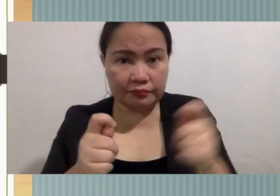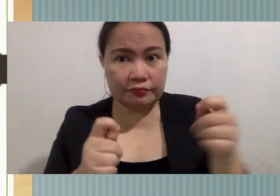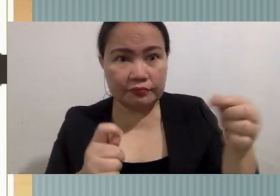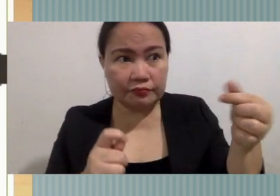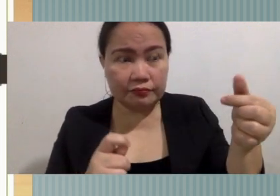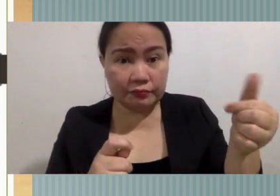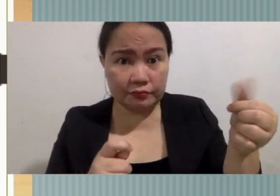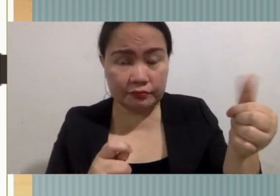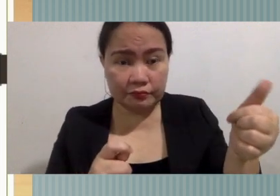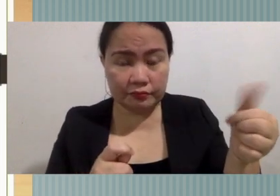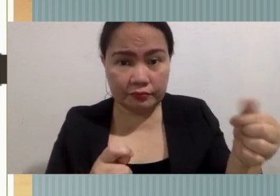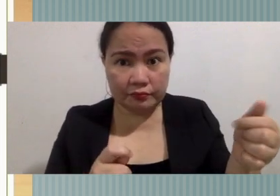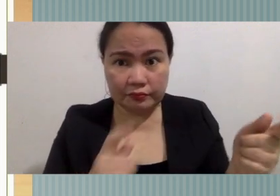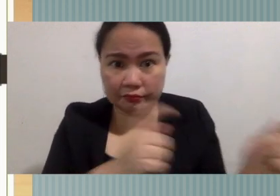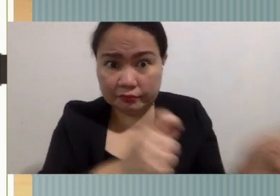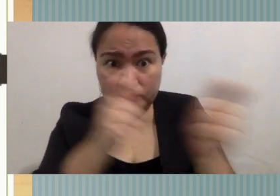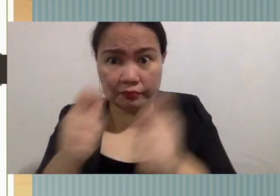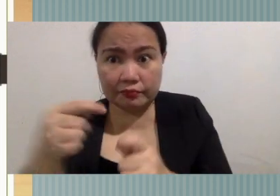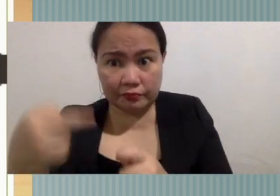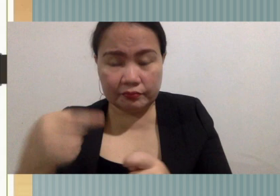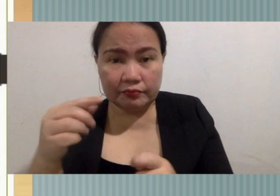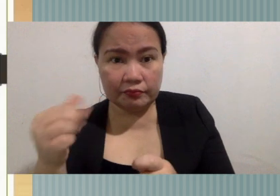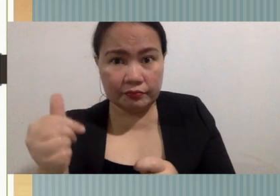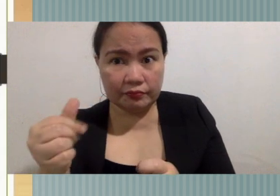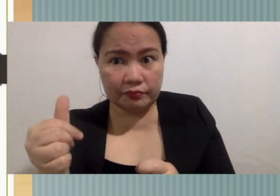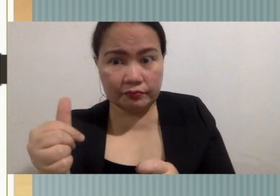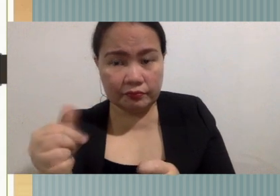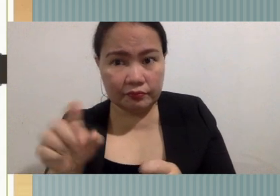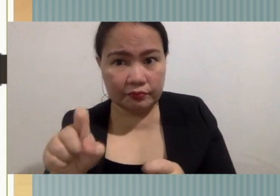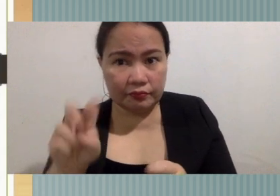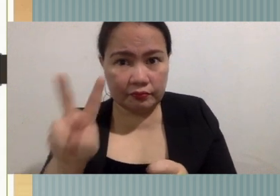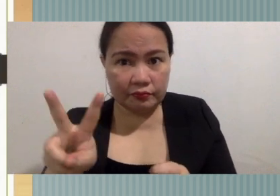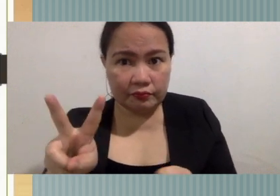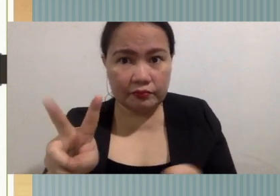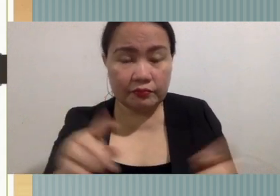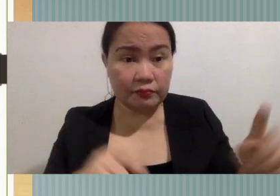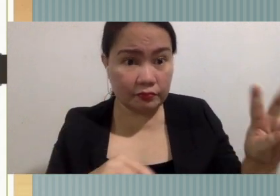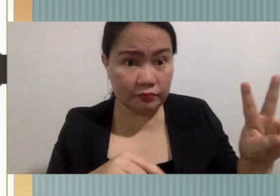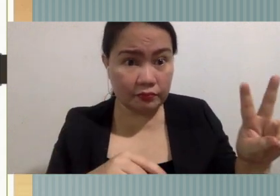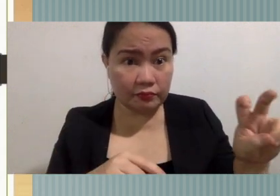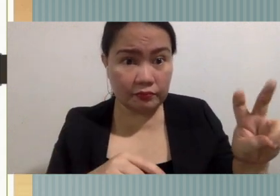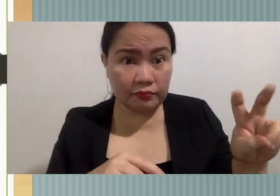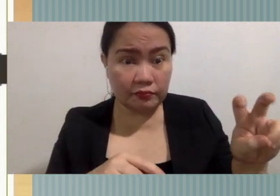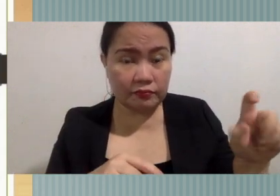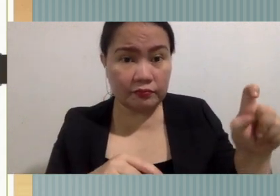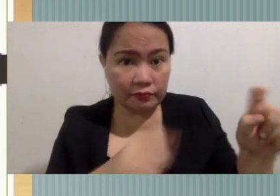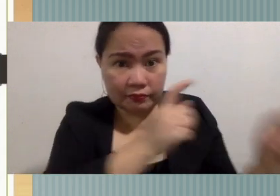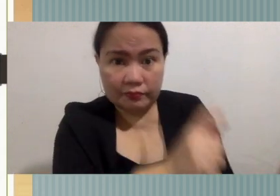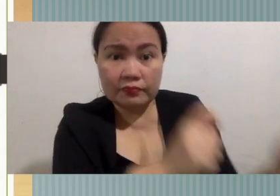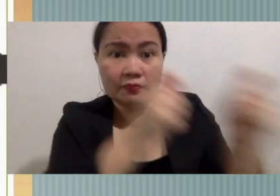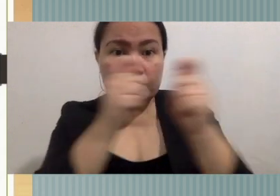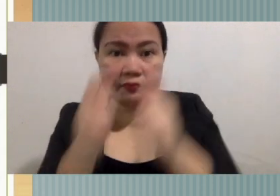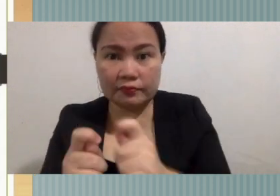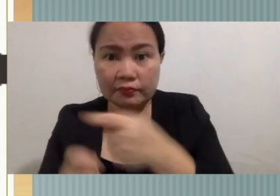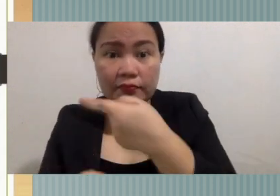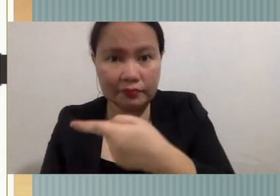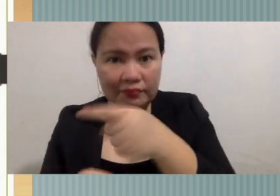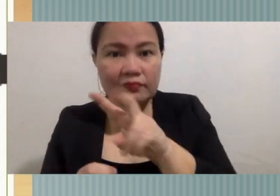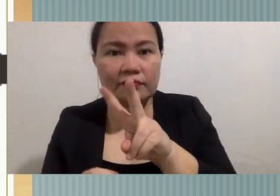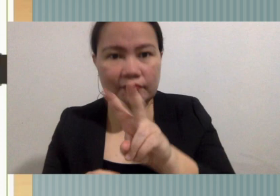negative 10x squared yan. Si positive 12x, lipat din natin sa kabilang side, kaya